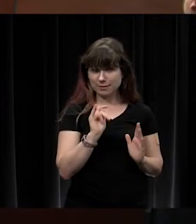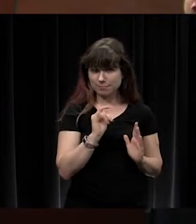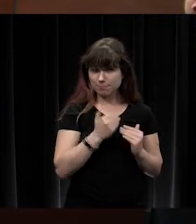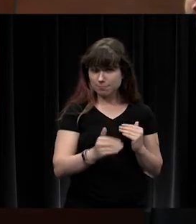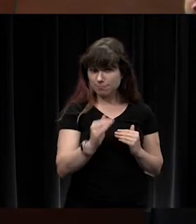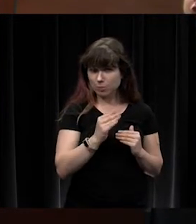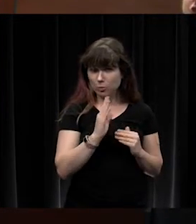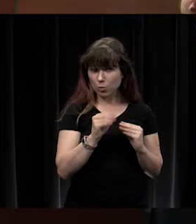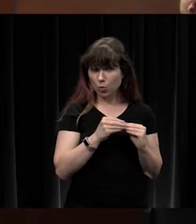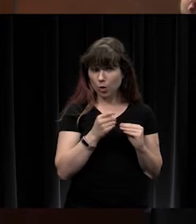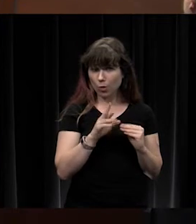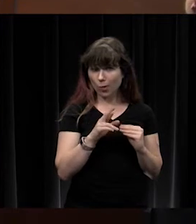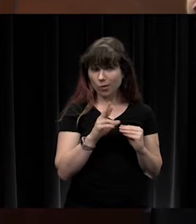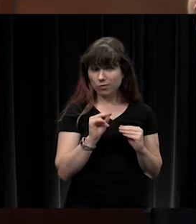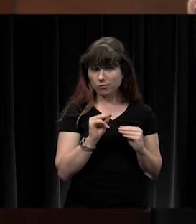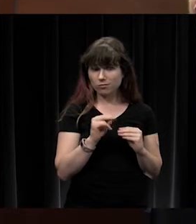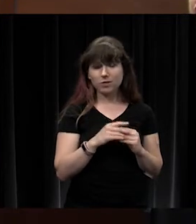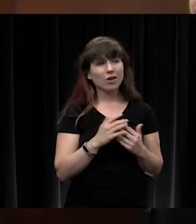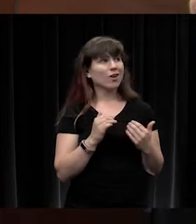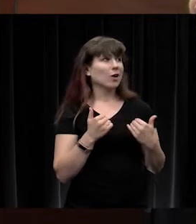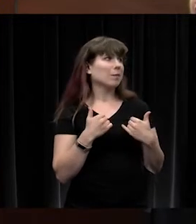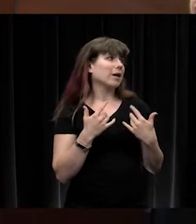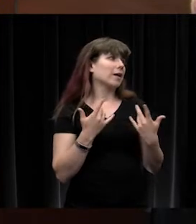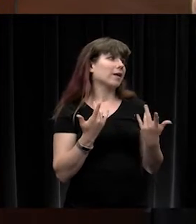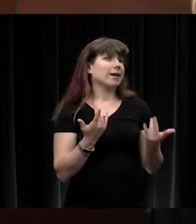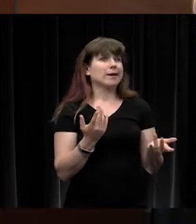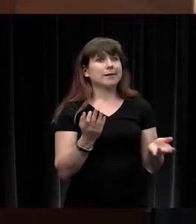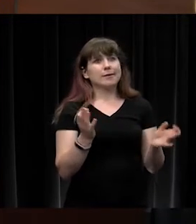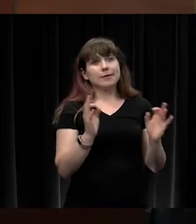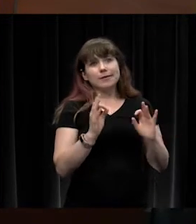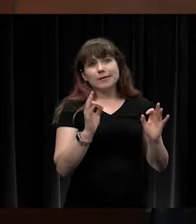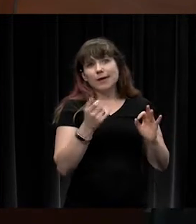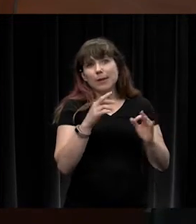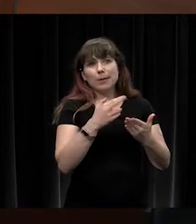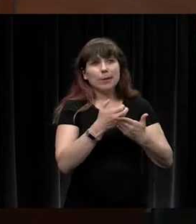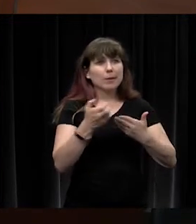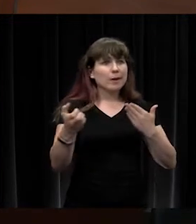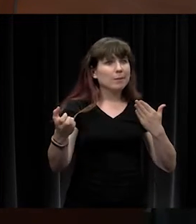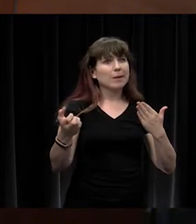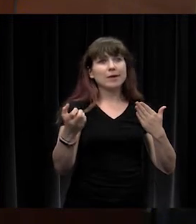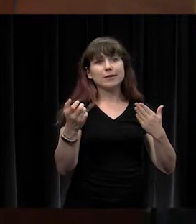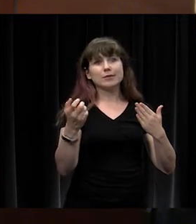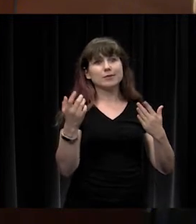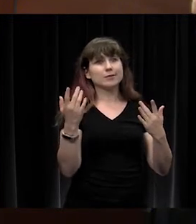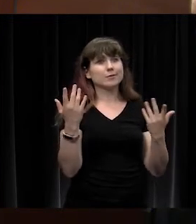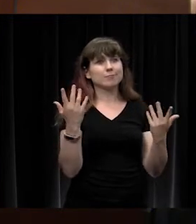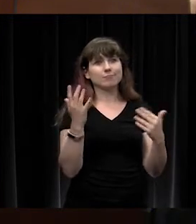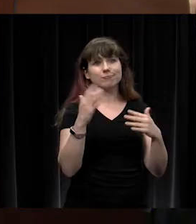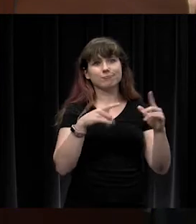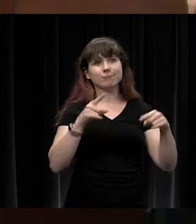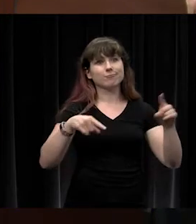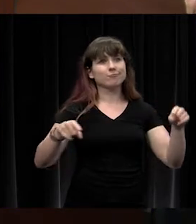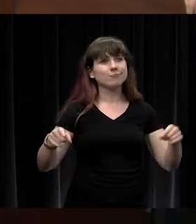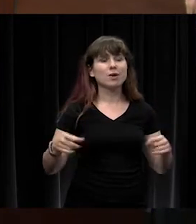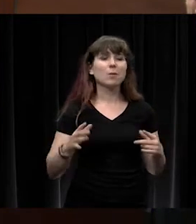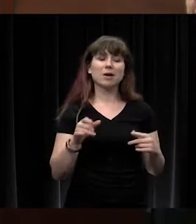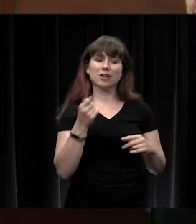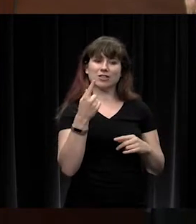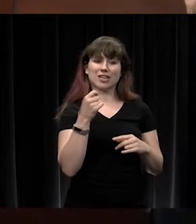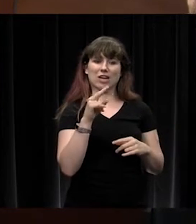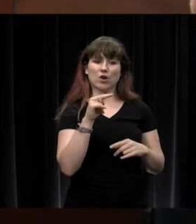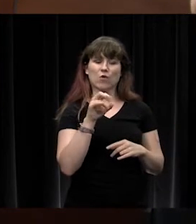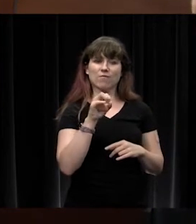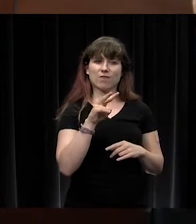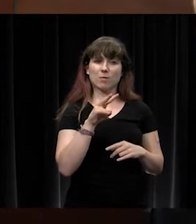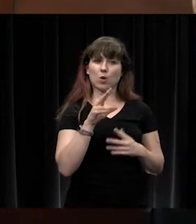We have some more coming. There could be some miscellaneous equipment that we have to bid, but obviously with a substantial completion date in November and early